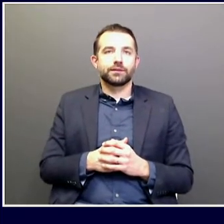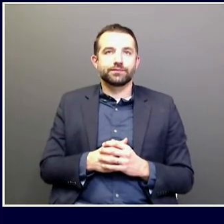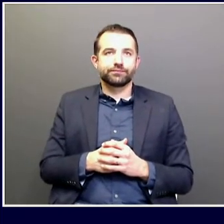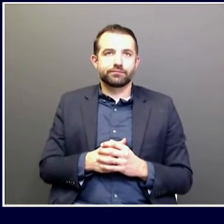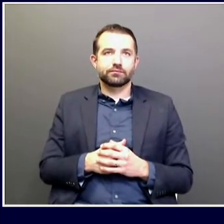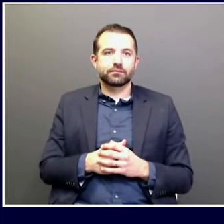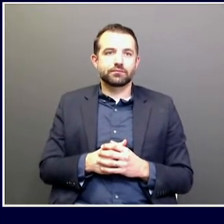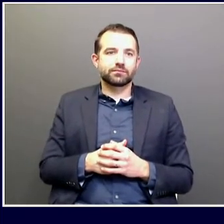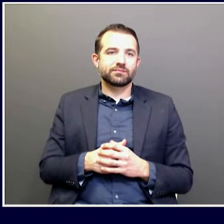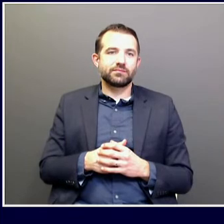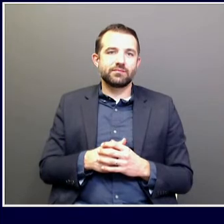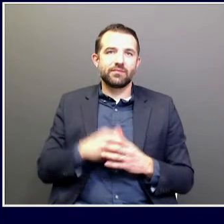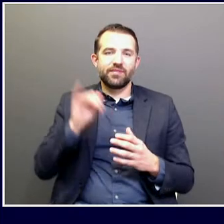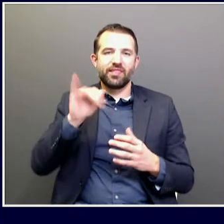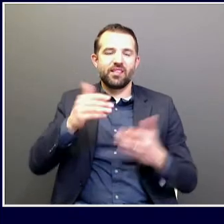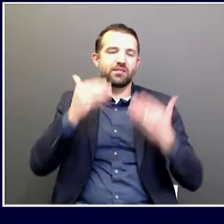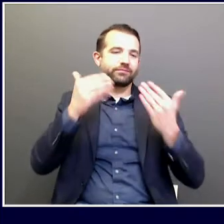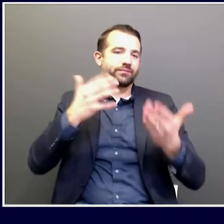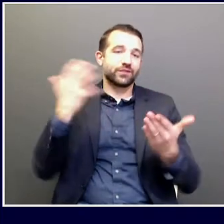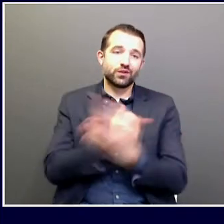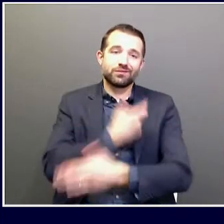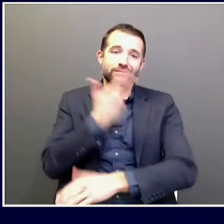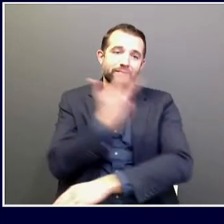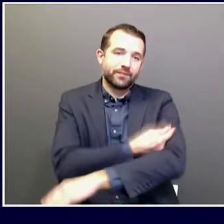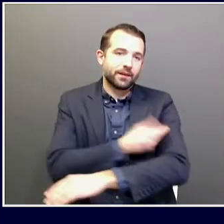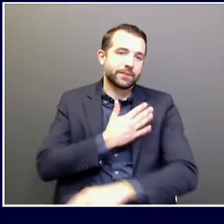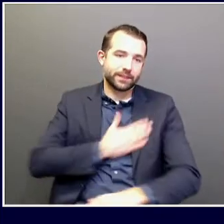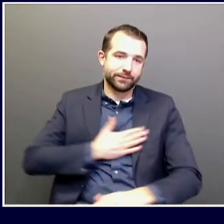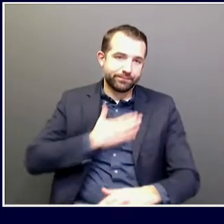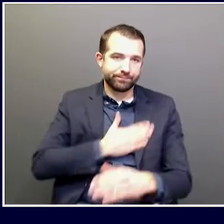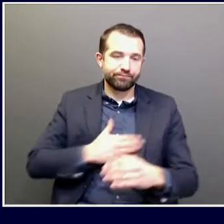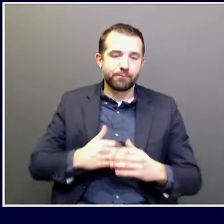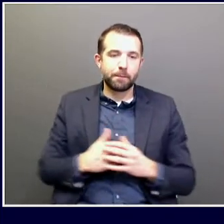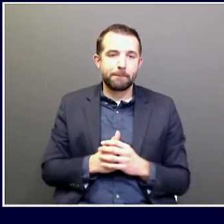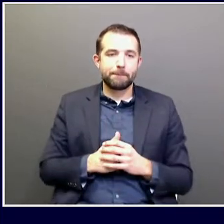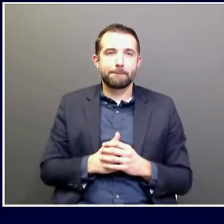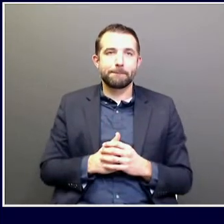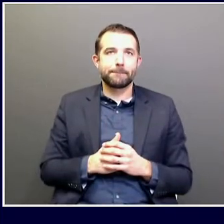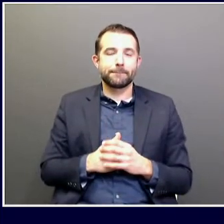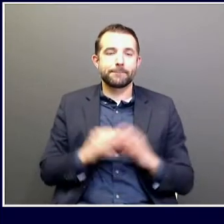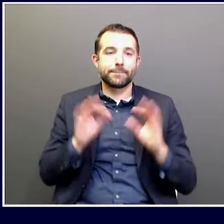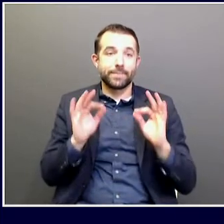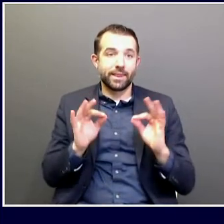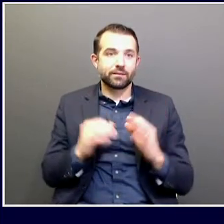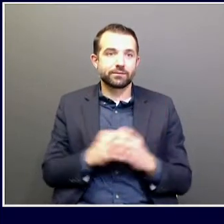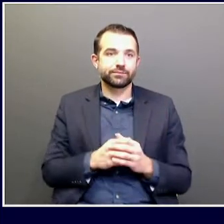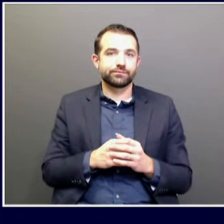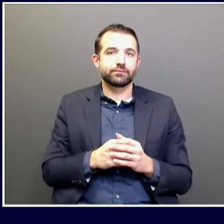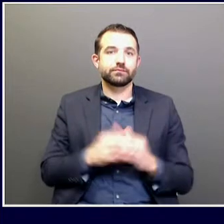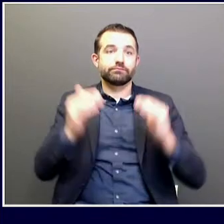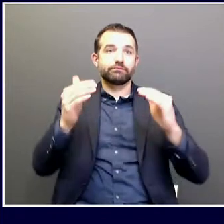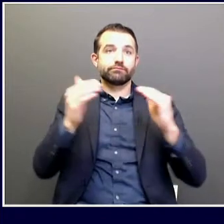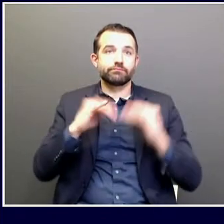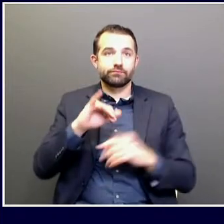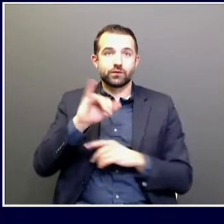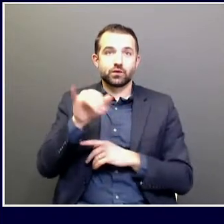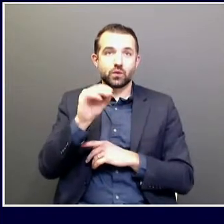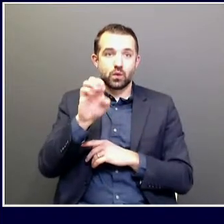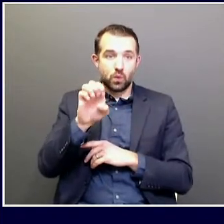to make sure you go out and get vaccinated. Thank you, Doctor. Yep. Thanks, Brian. Joe, let me turn over to